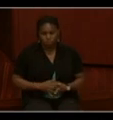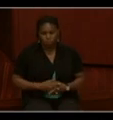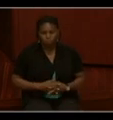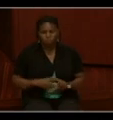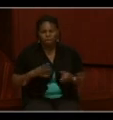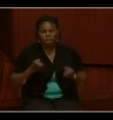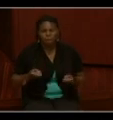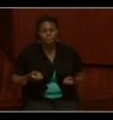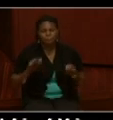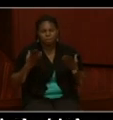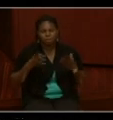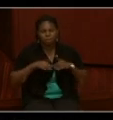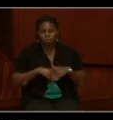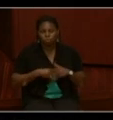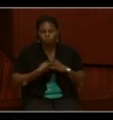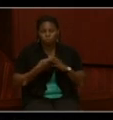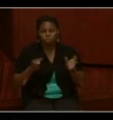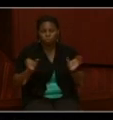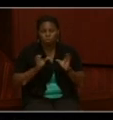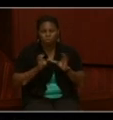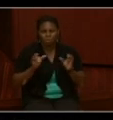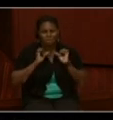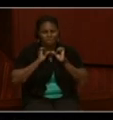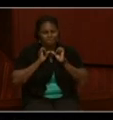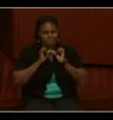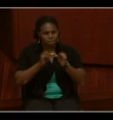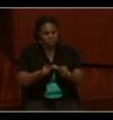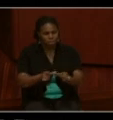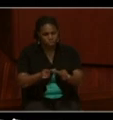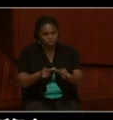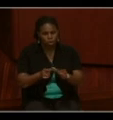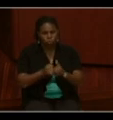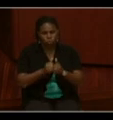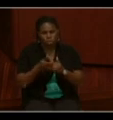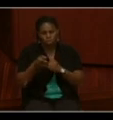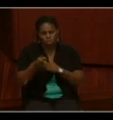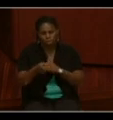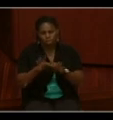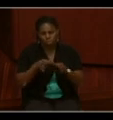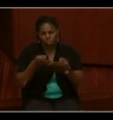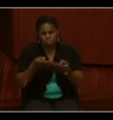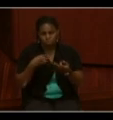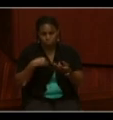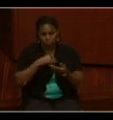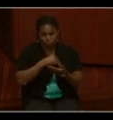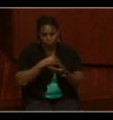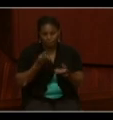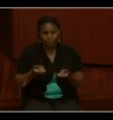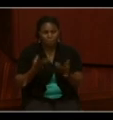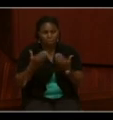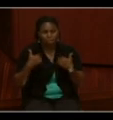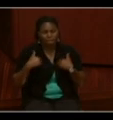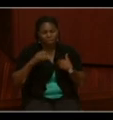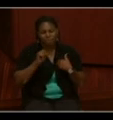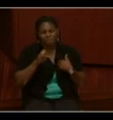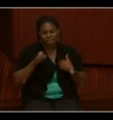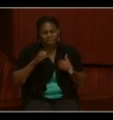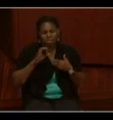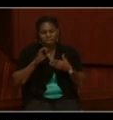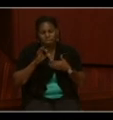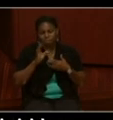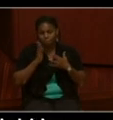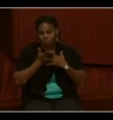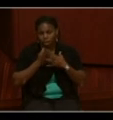Many of these original certificates still remain with the descendants. Many of them have case file numbers written on